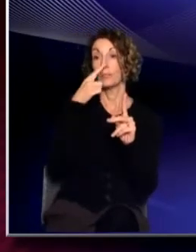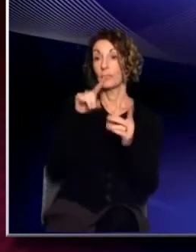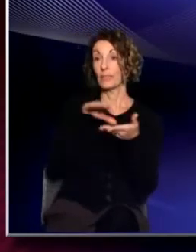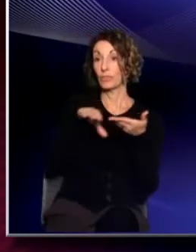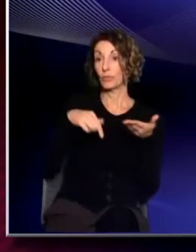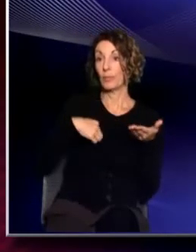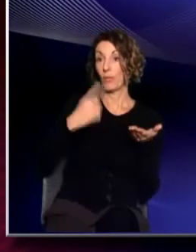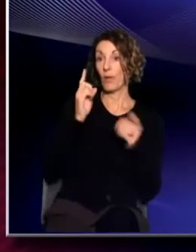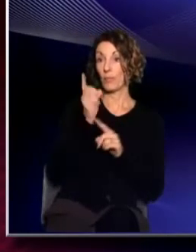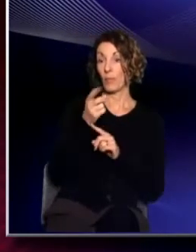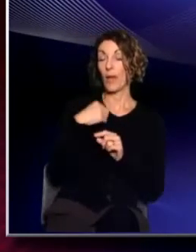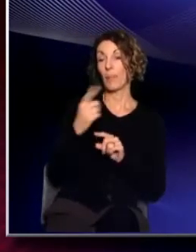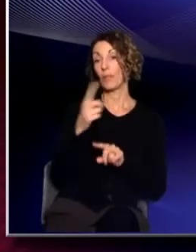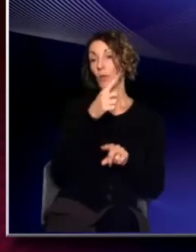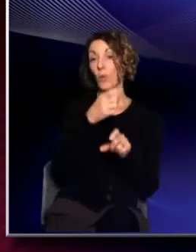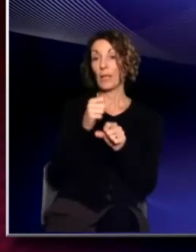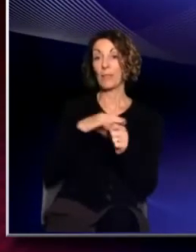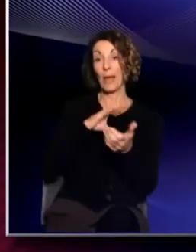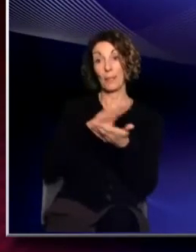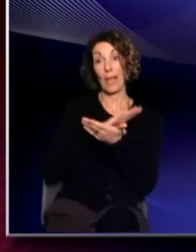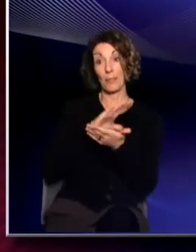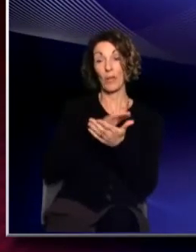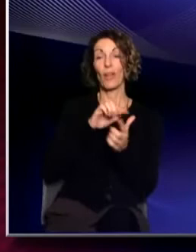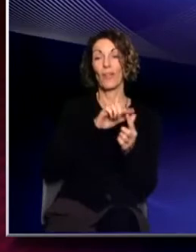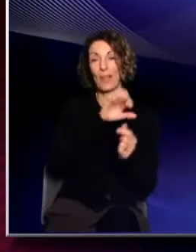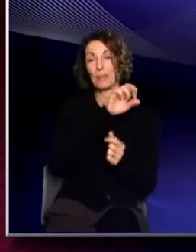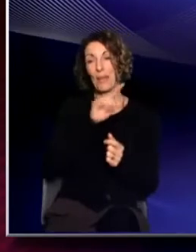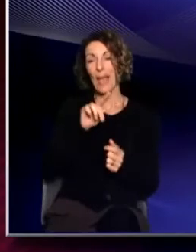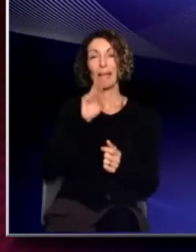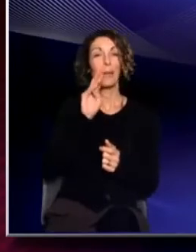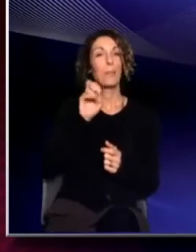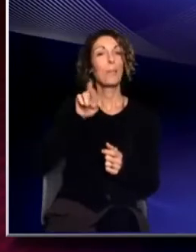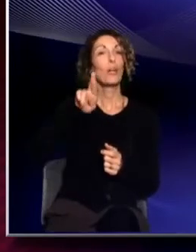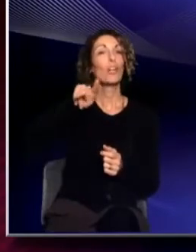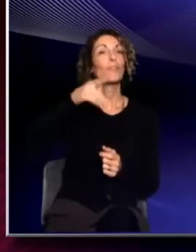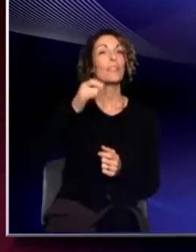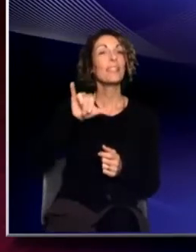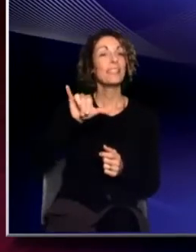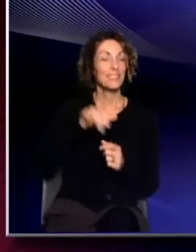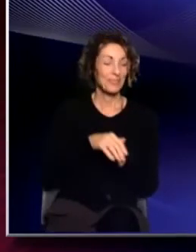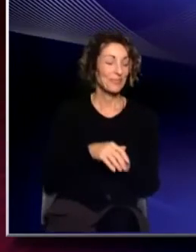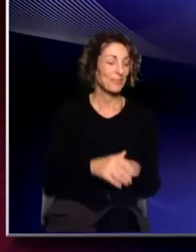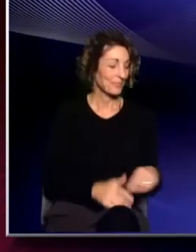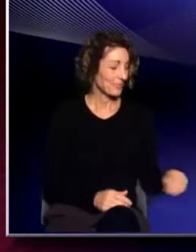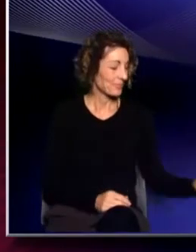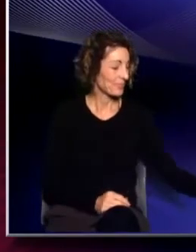one moment, I'm going to go grab my papers and come right back. Okay.